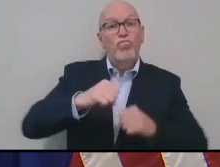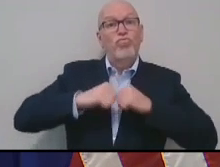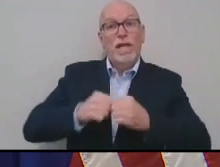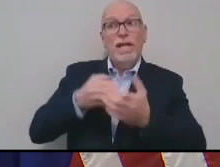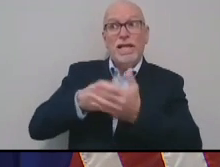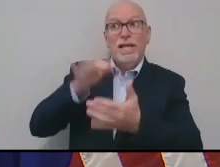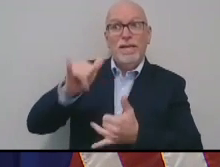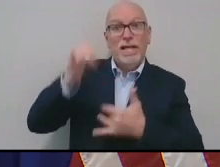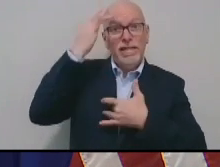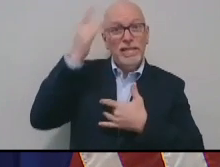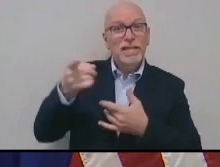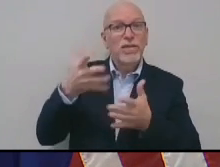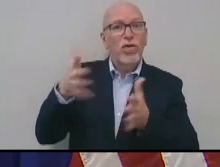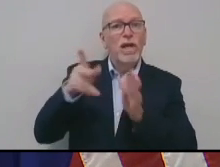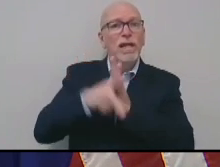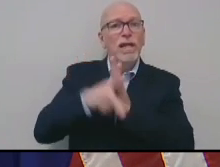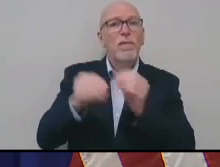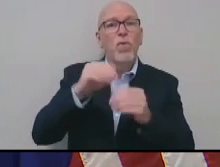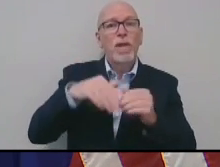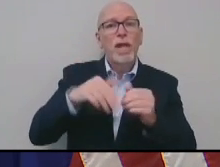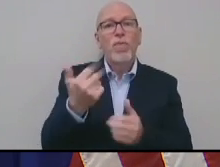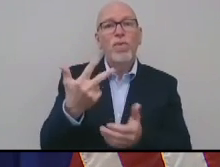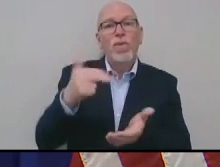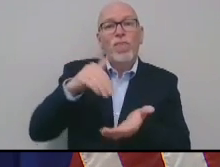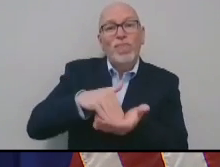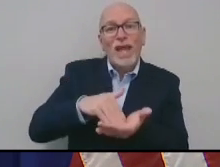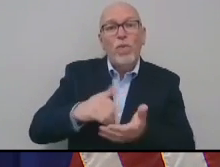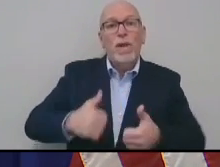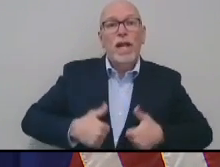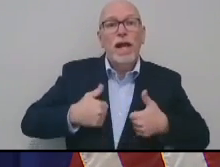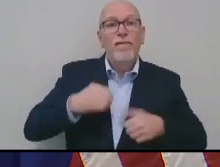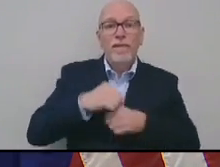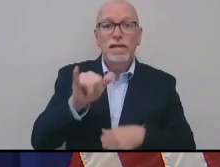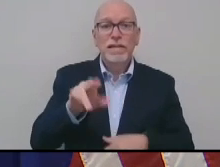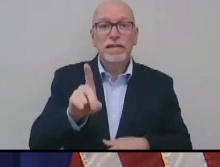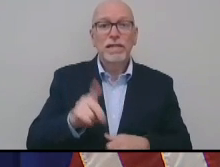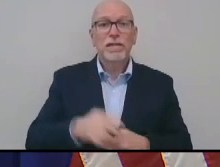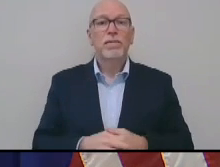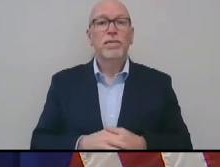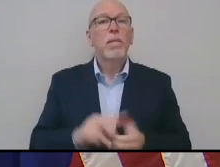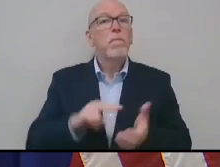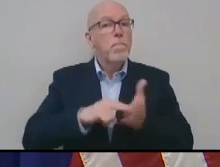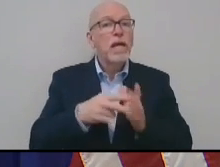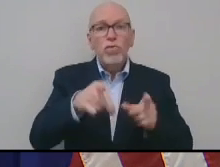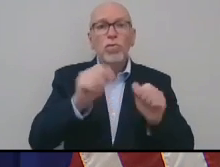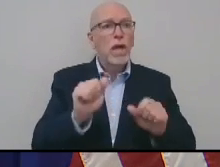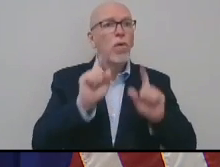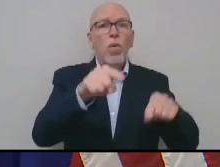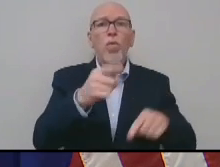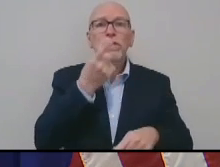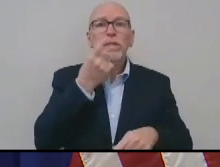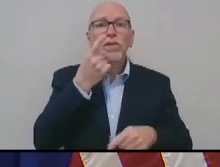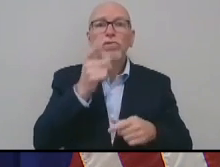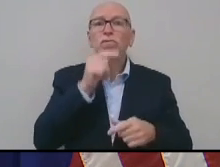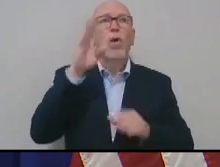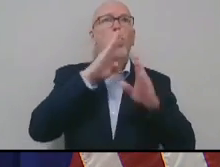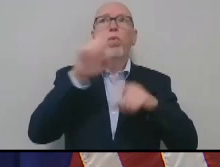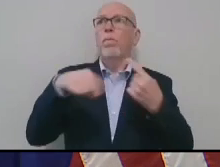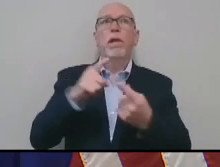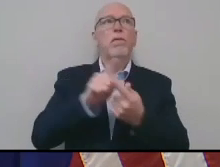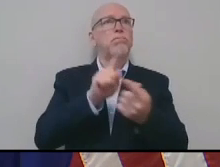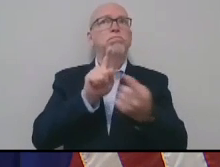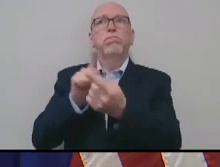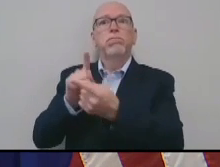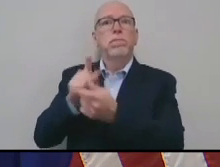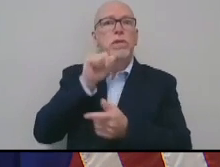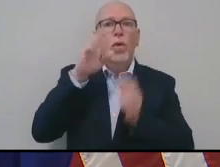more than 13,000 lives here in Indiana. It means you can go out to dinner without worrying about social distancing and